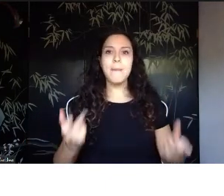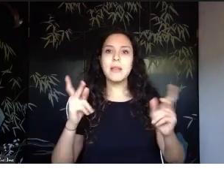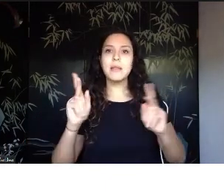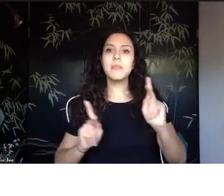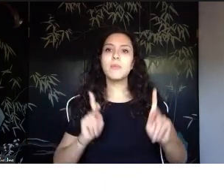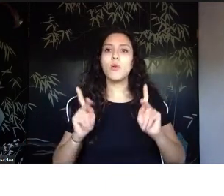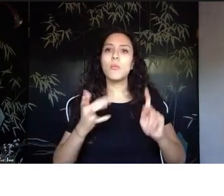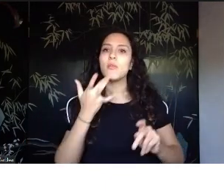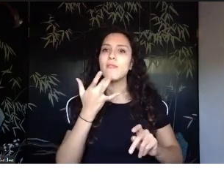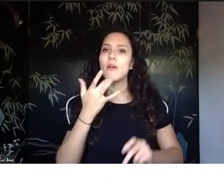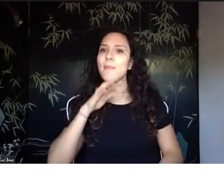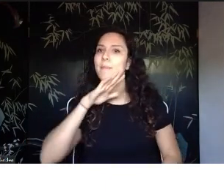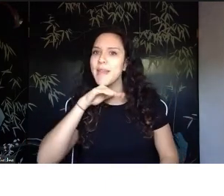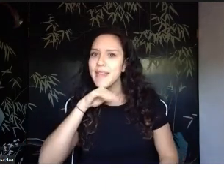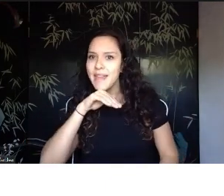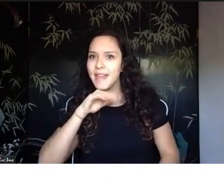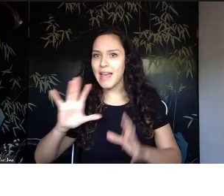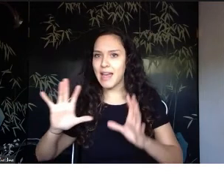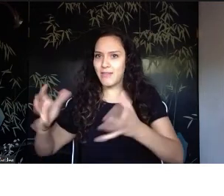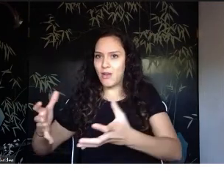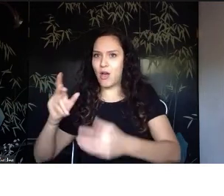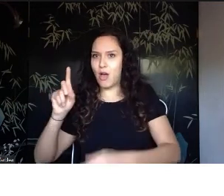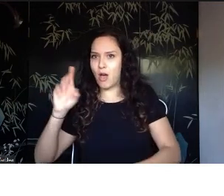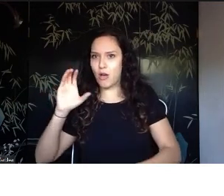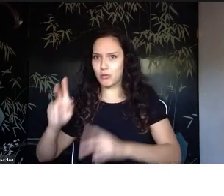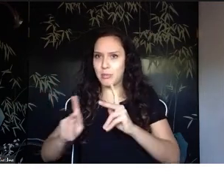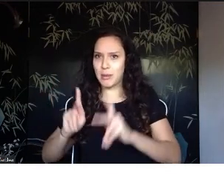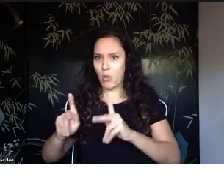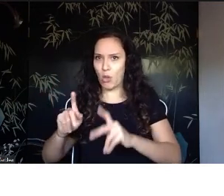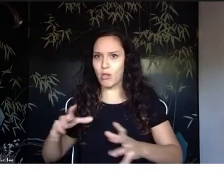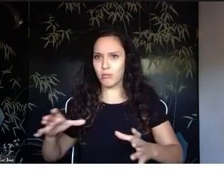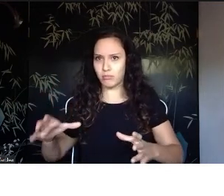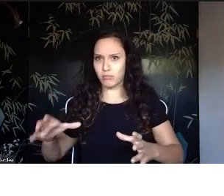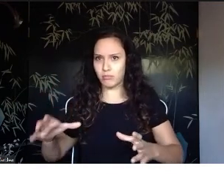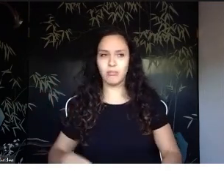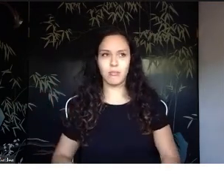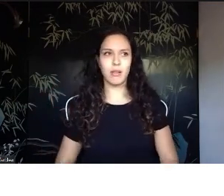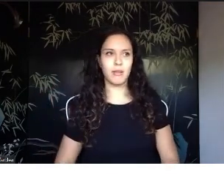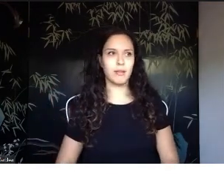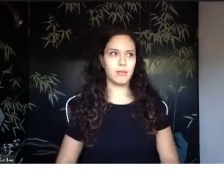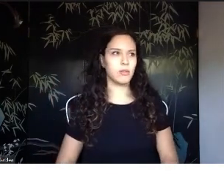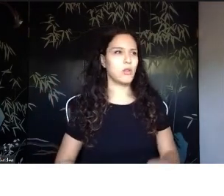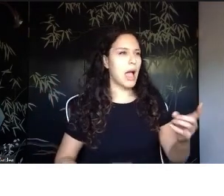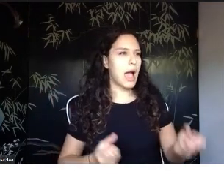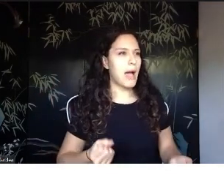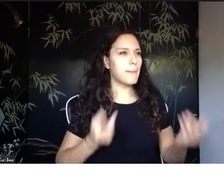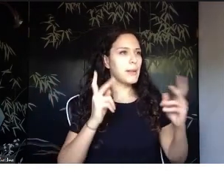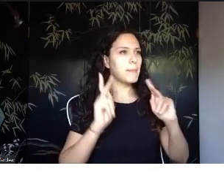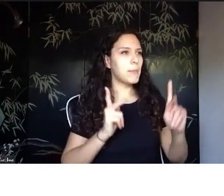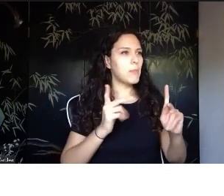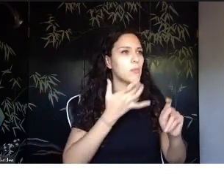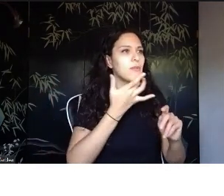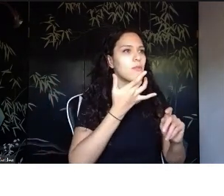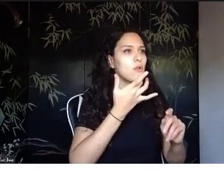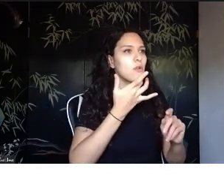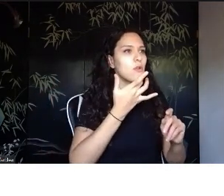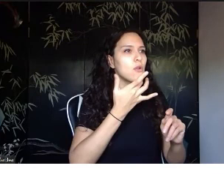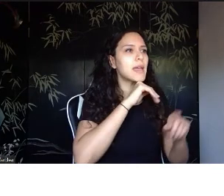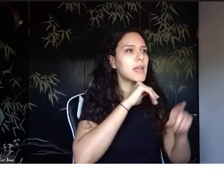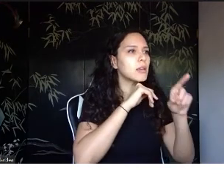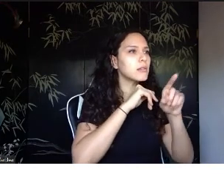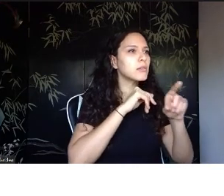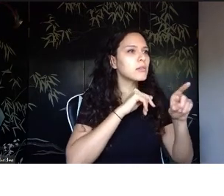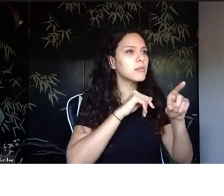how many people would want a pig if there are 100 people? So look at the graph and think about, how